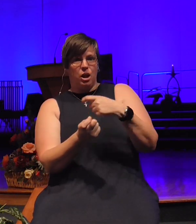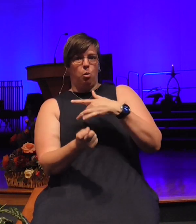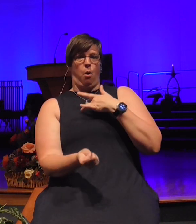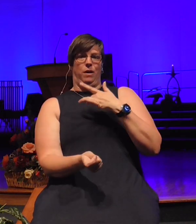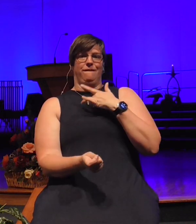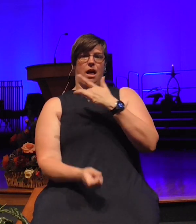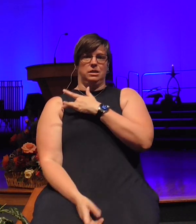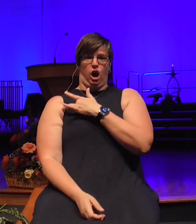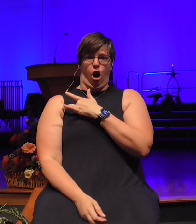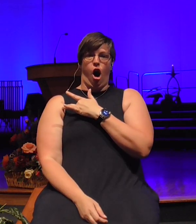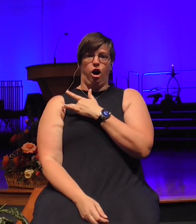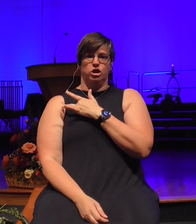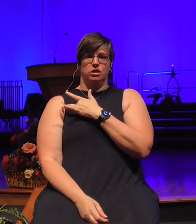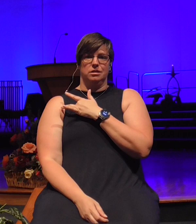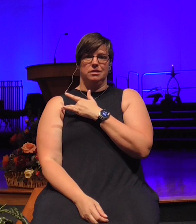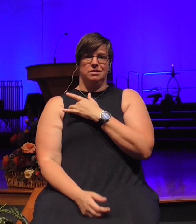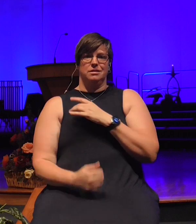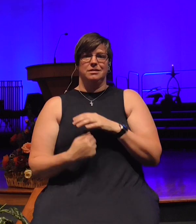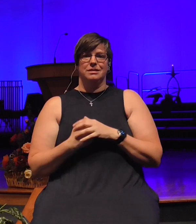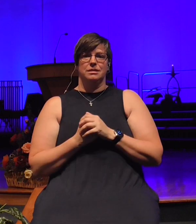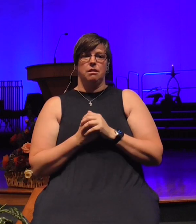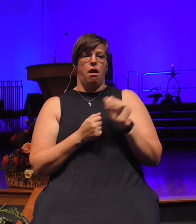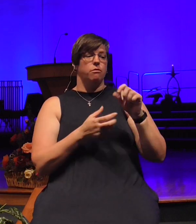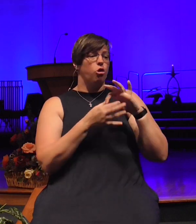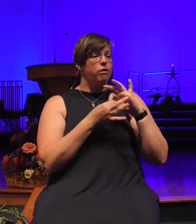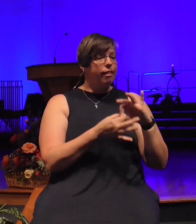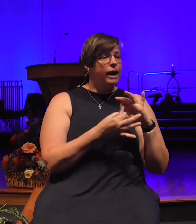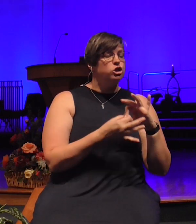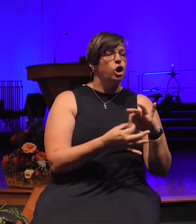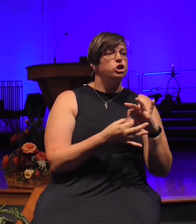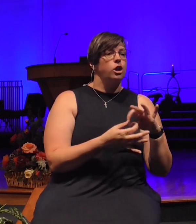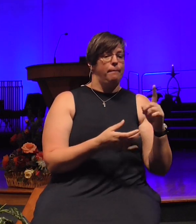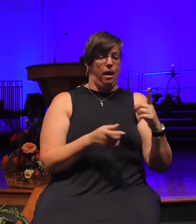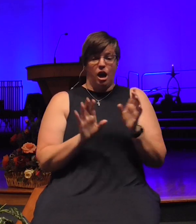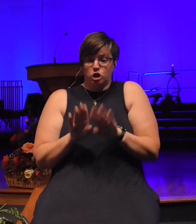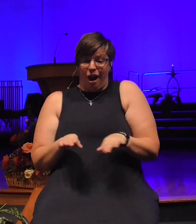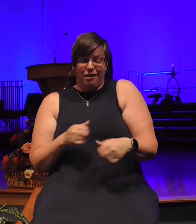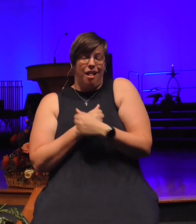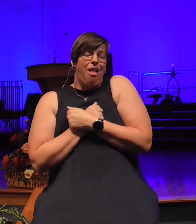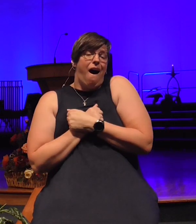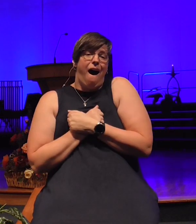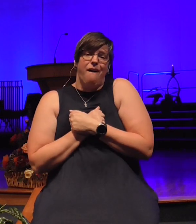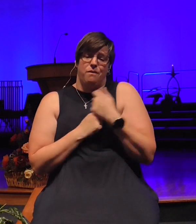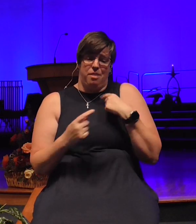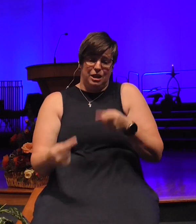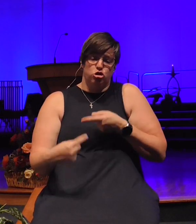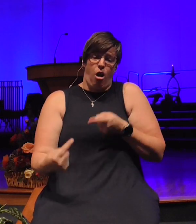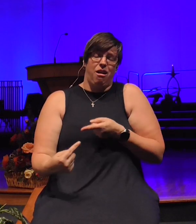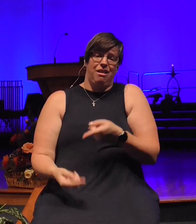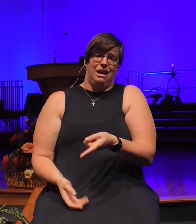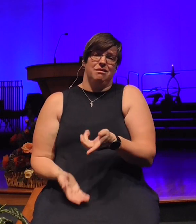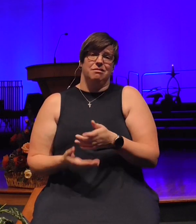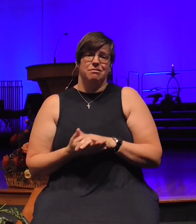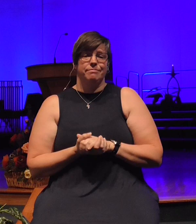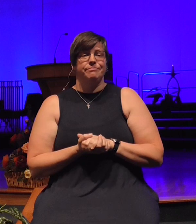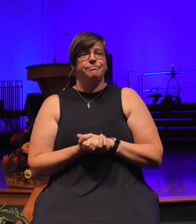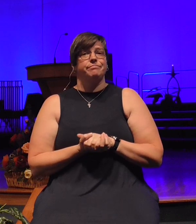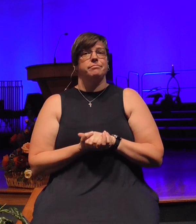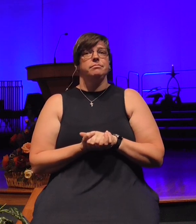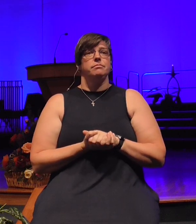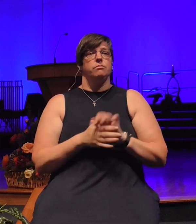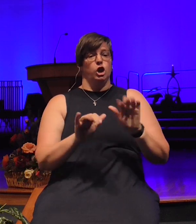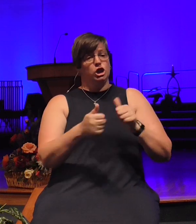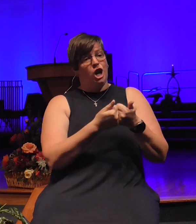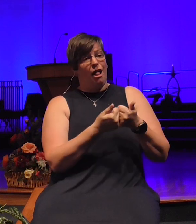what we felt in our heart it could be. A relationship, a child we love that may be struggling,